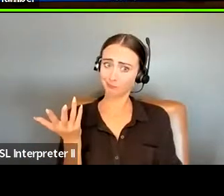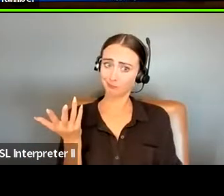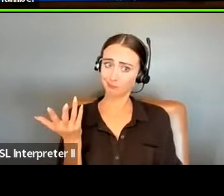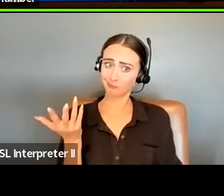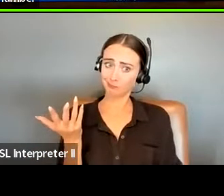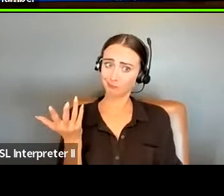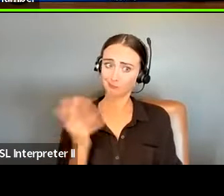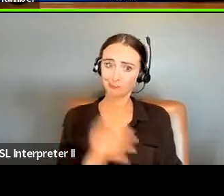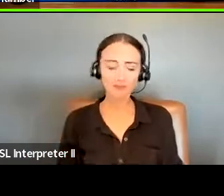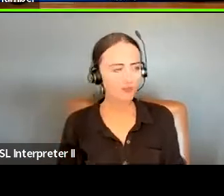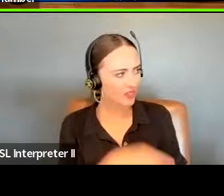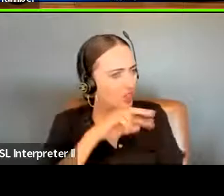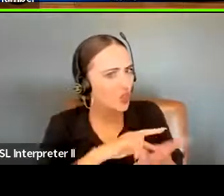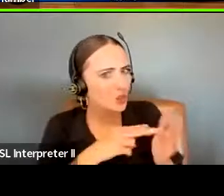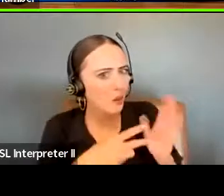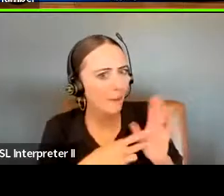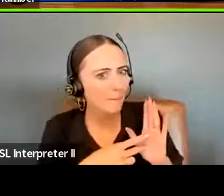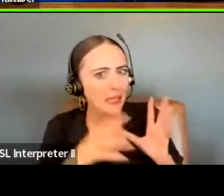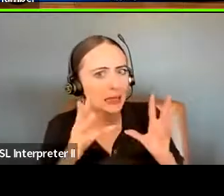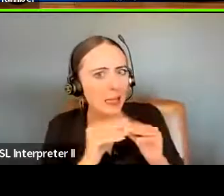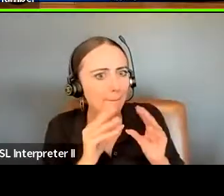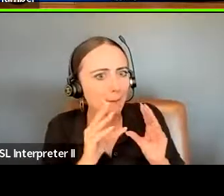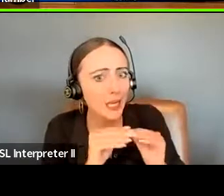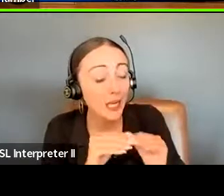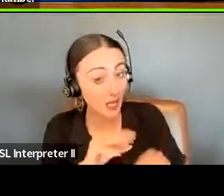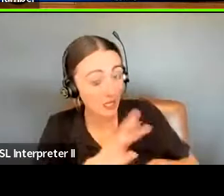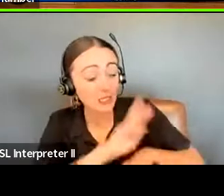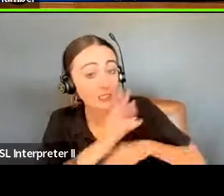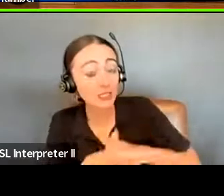talking about the council meeting going from 6 a.m. to 2